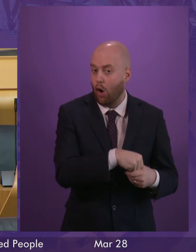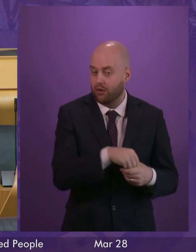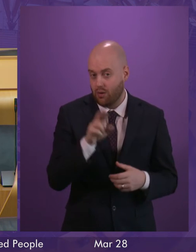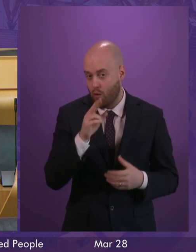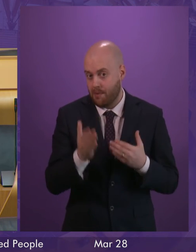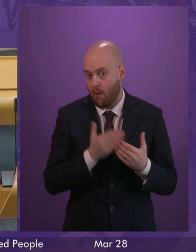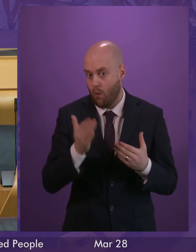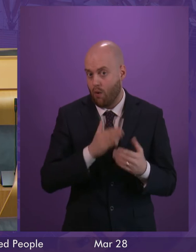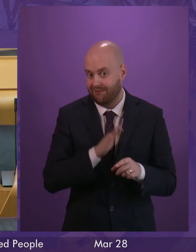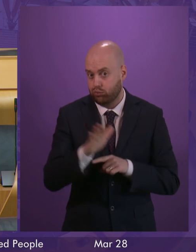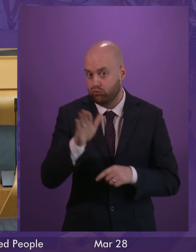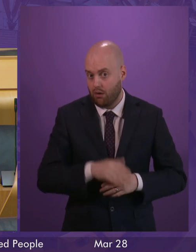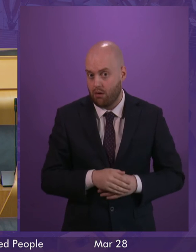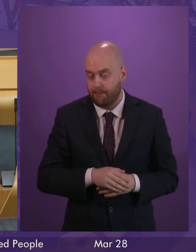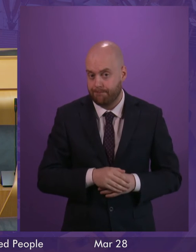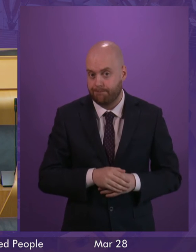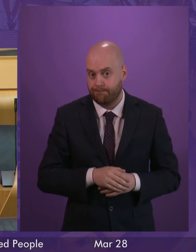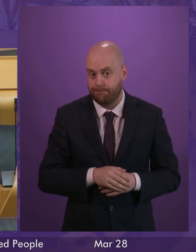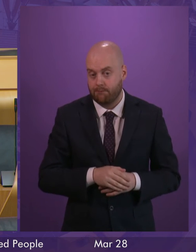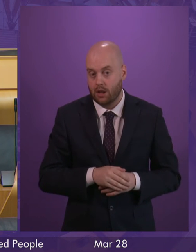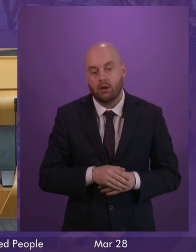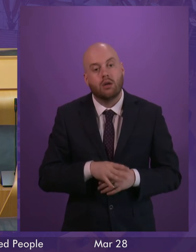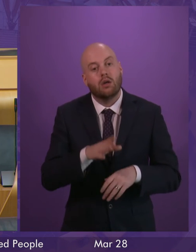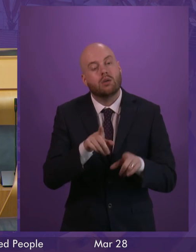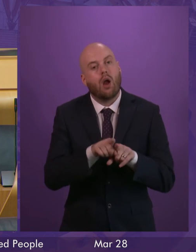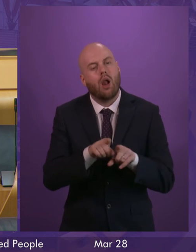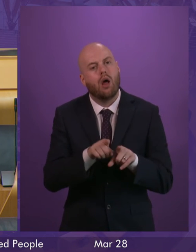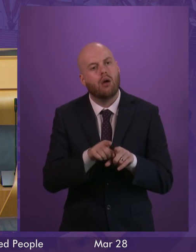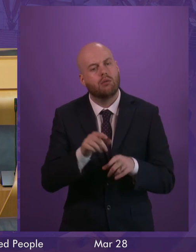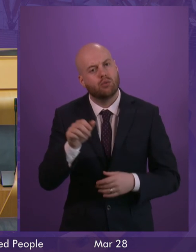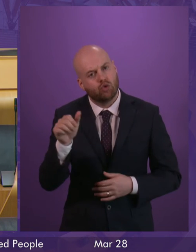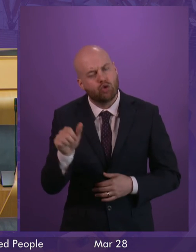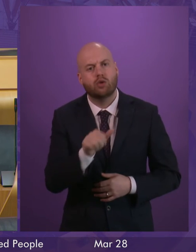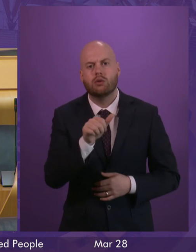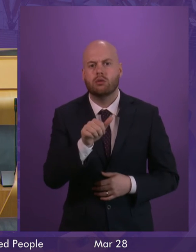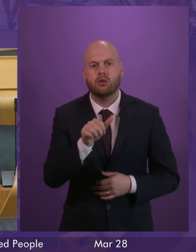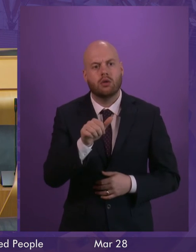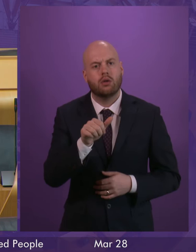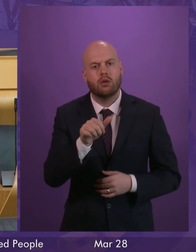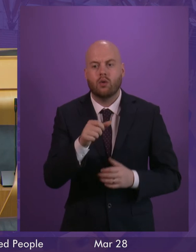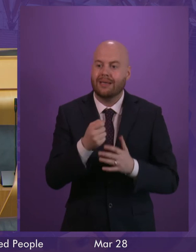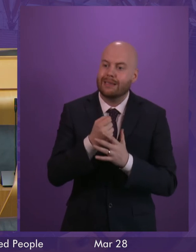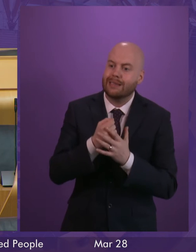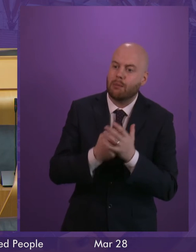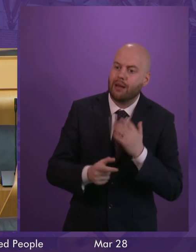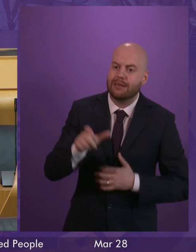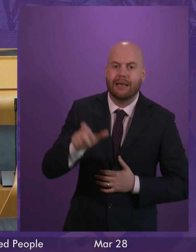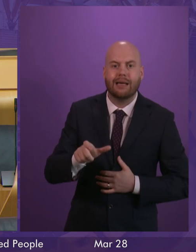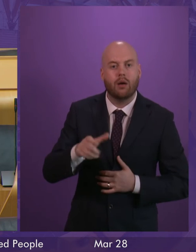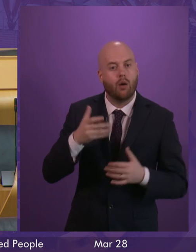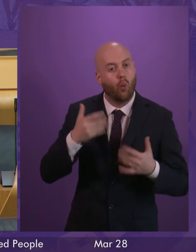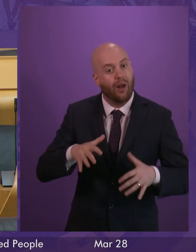future. However, do think that extra consideration should be given to the fact that disability is not always physical